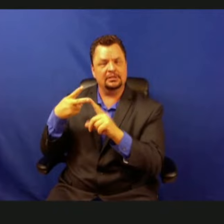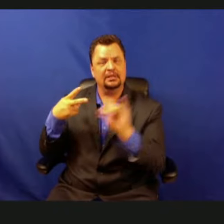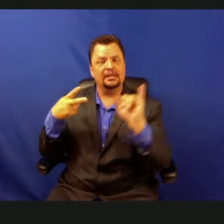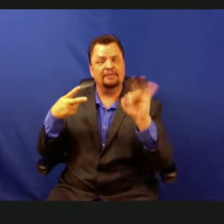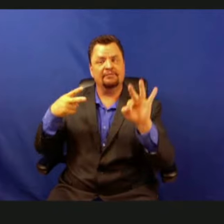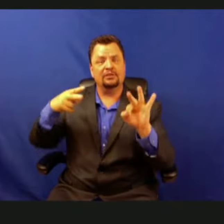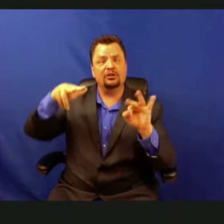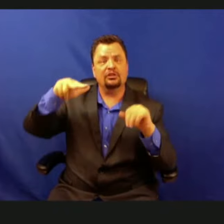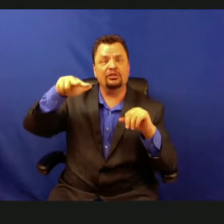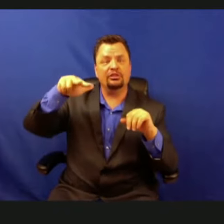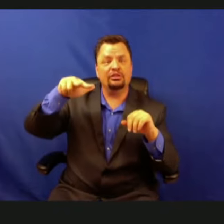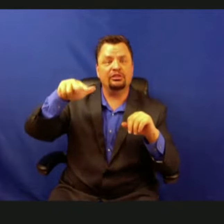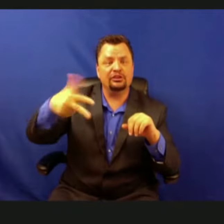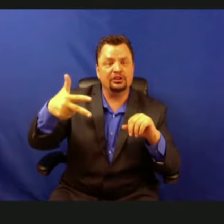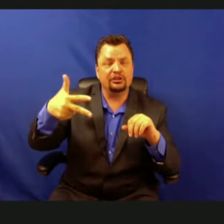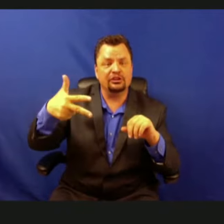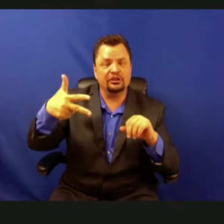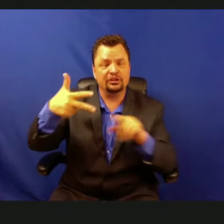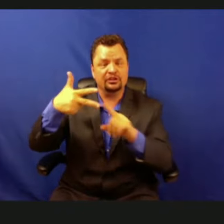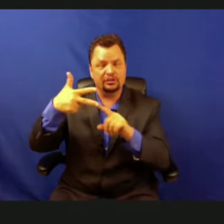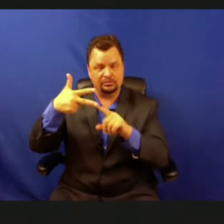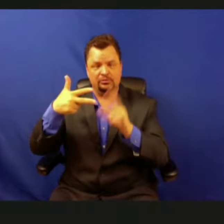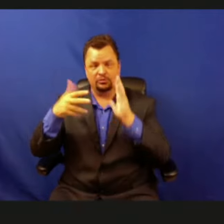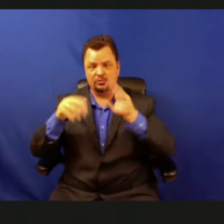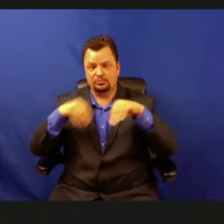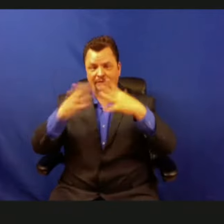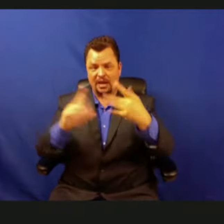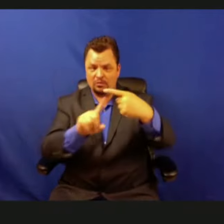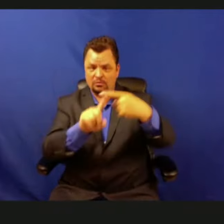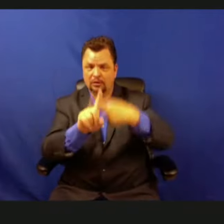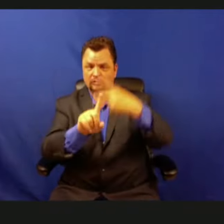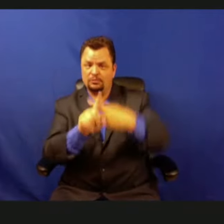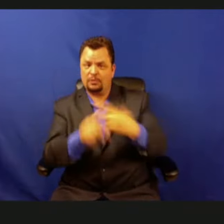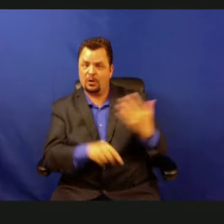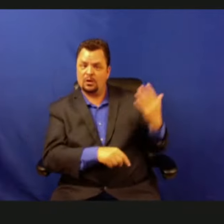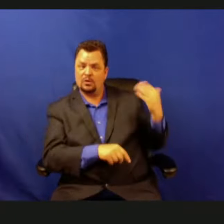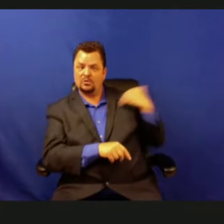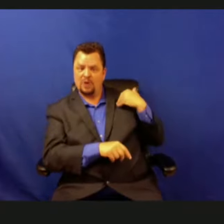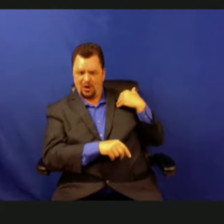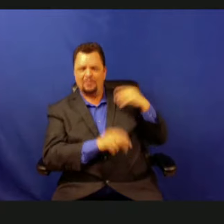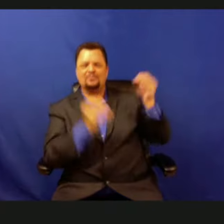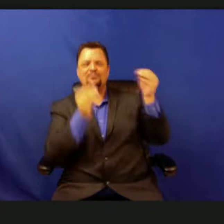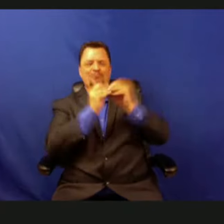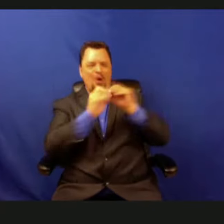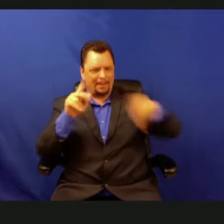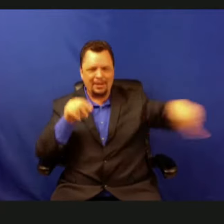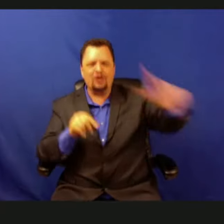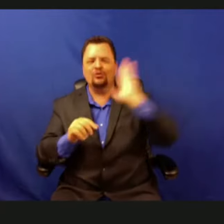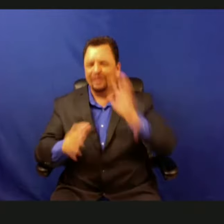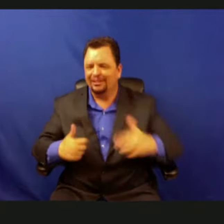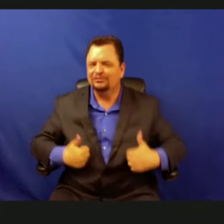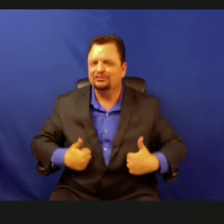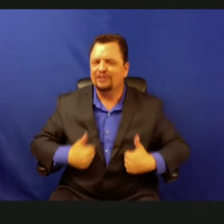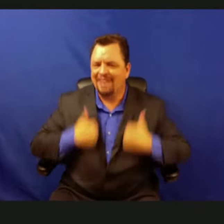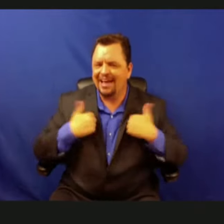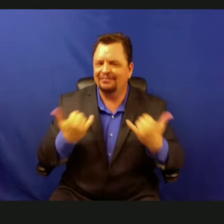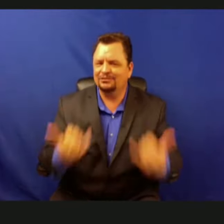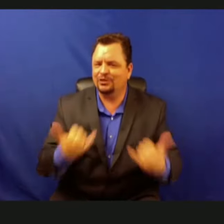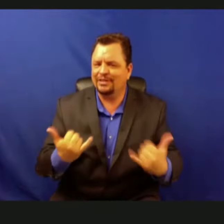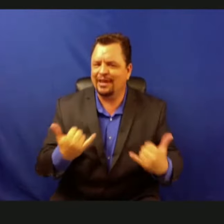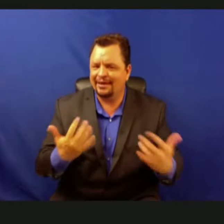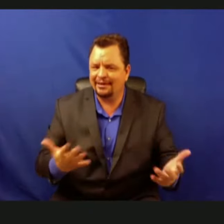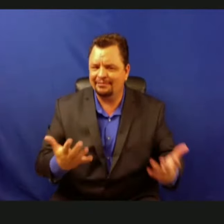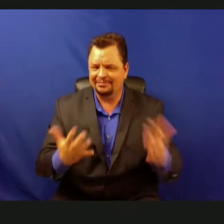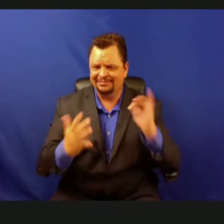studies show it increased the efficacy of the immune response, especially for those in their 70s and 80s and 90s,